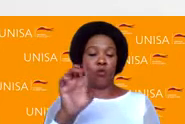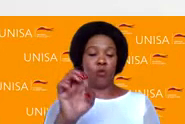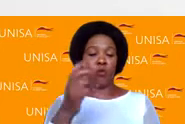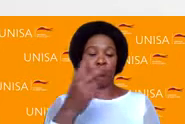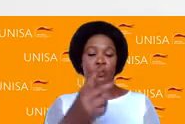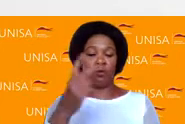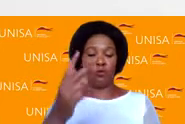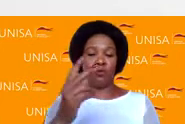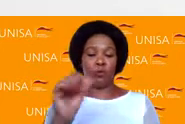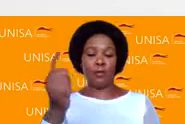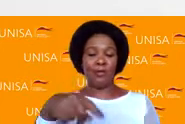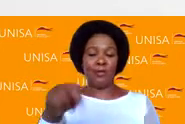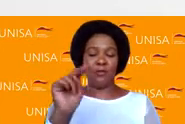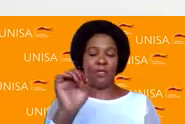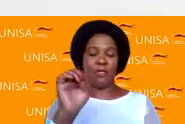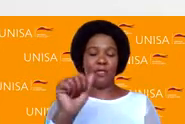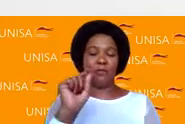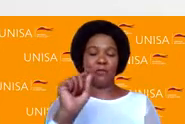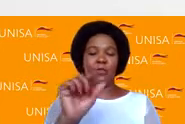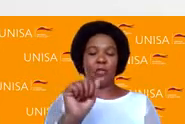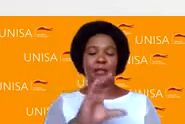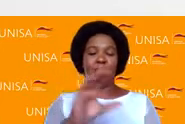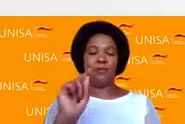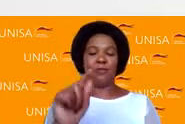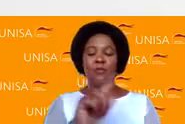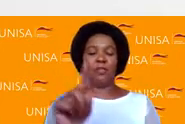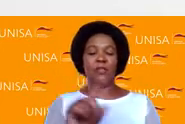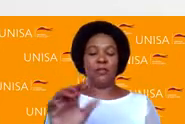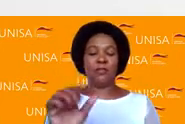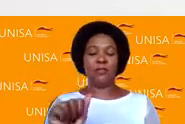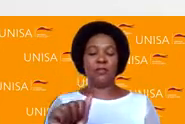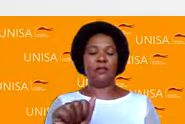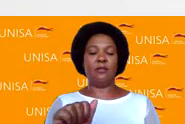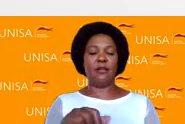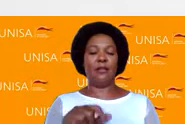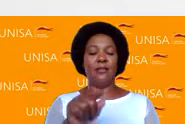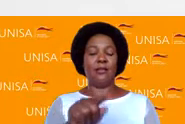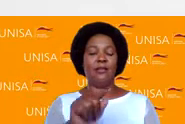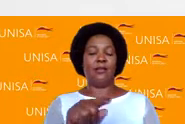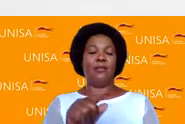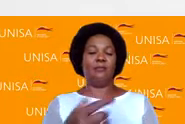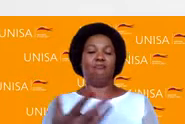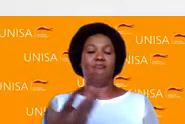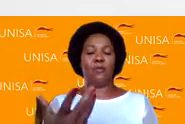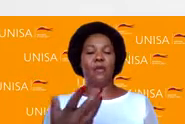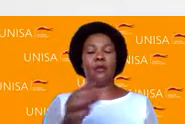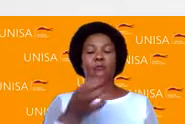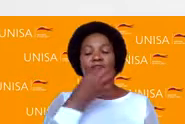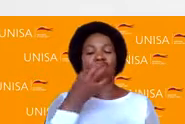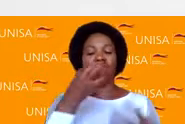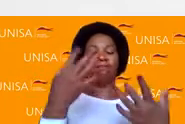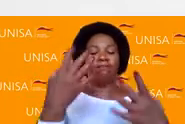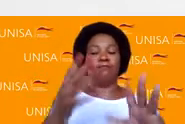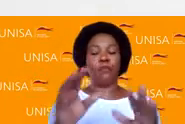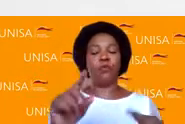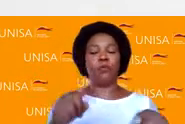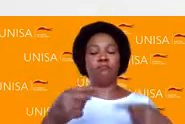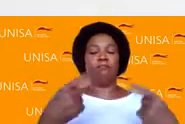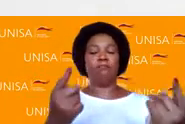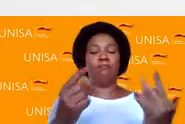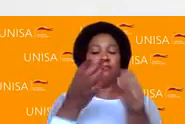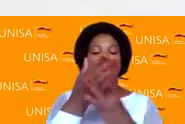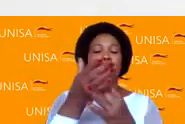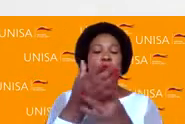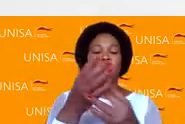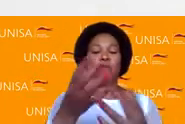account. So this is specifically for myModules. So if there's, as mentioned, you can't access, you're getting